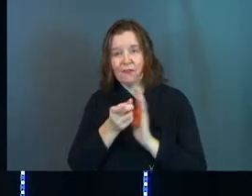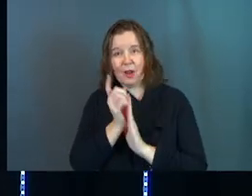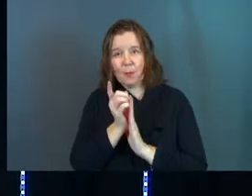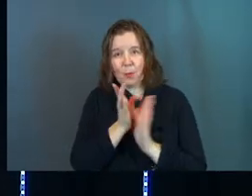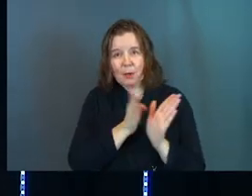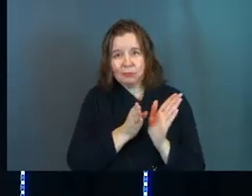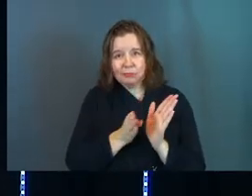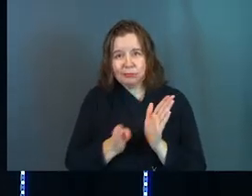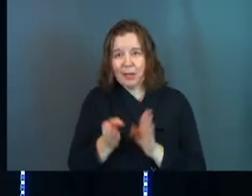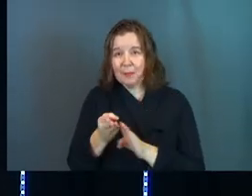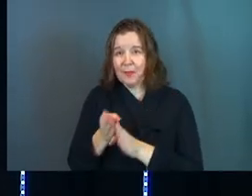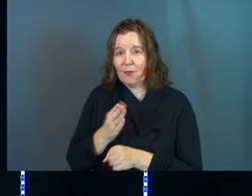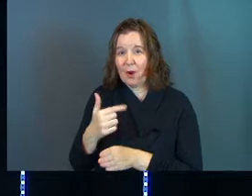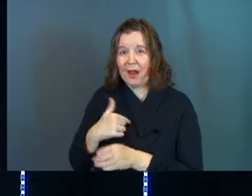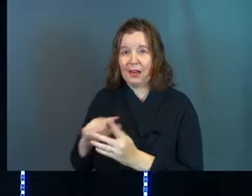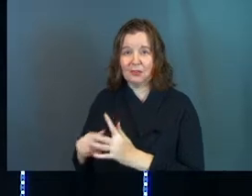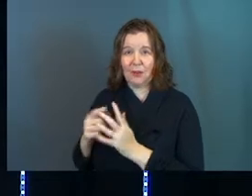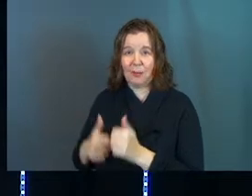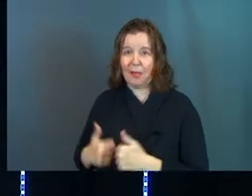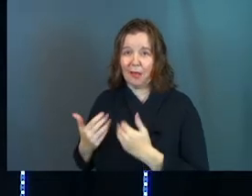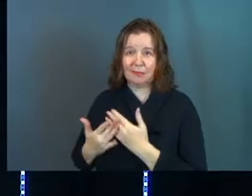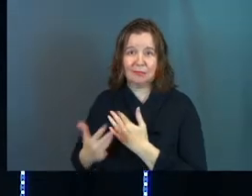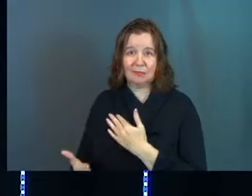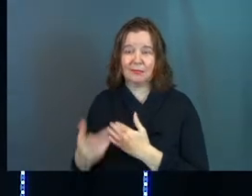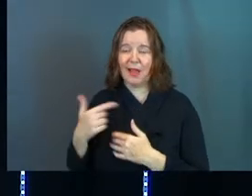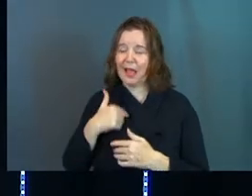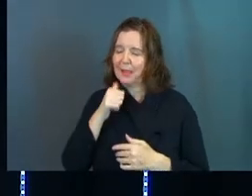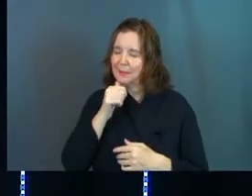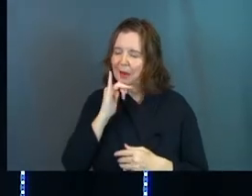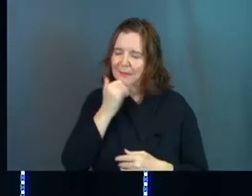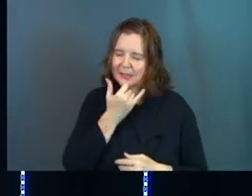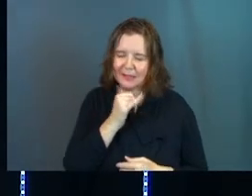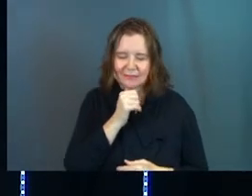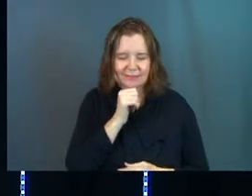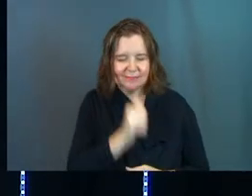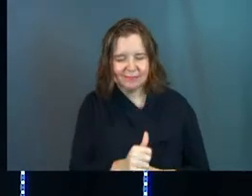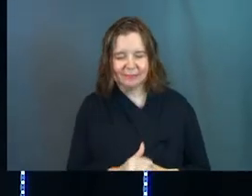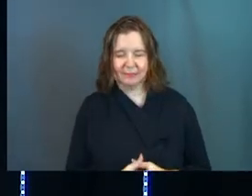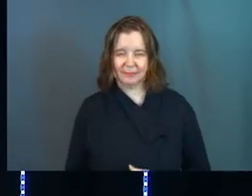out before a single day had even passed. I am not a mistake.